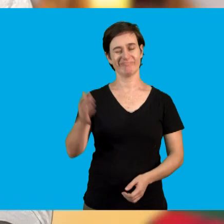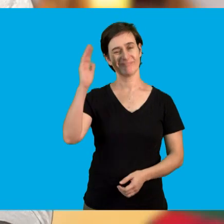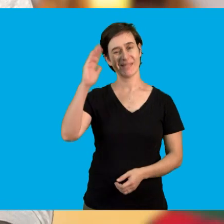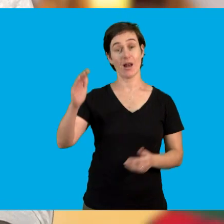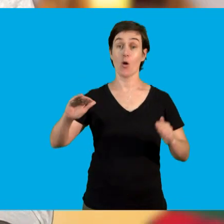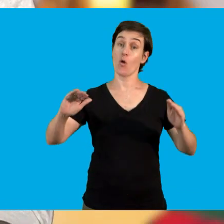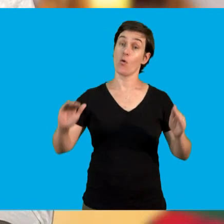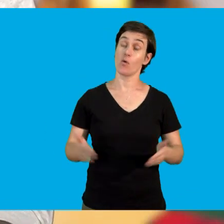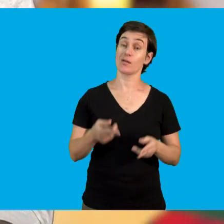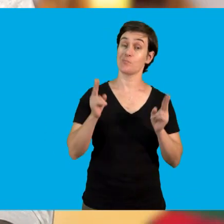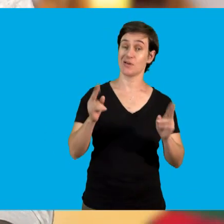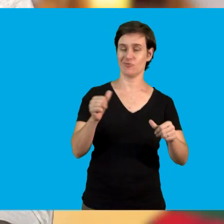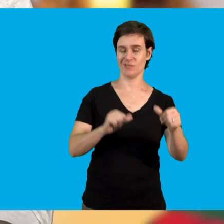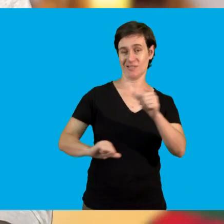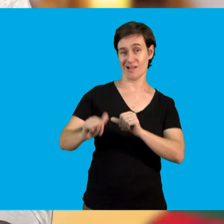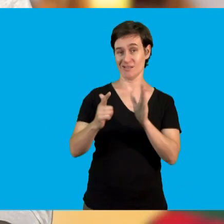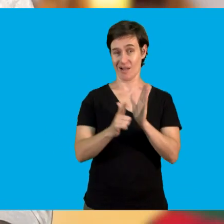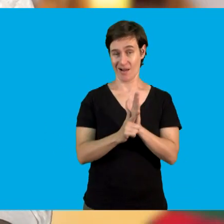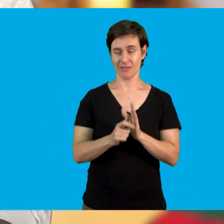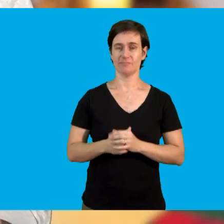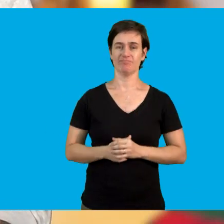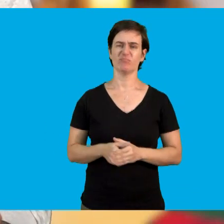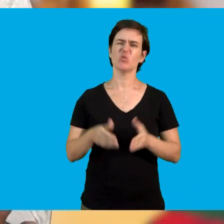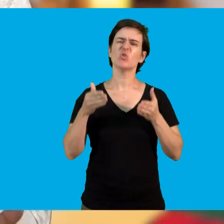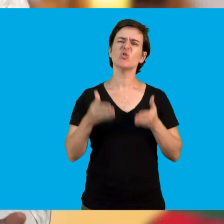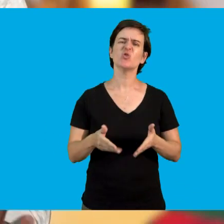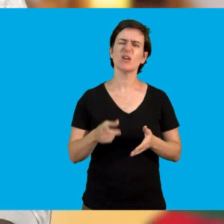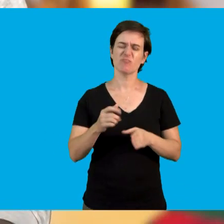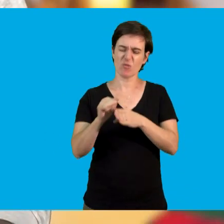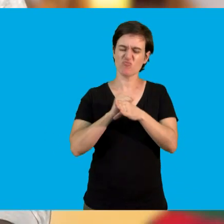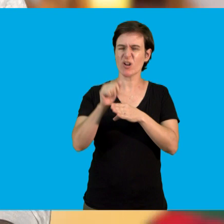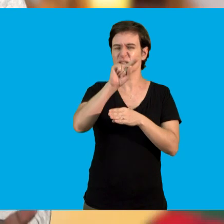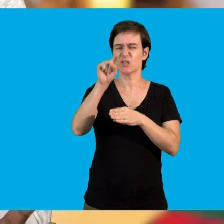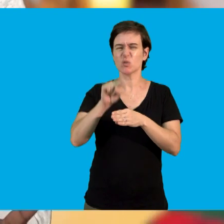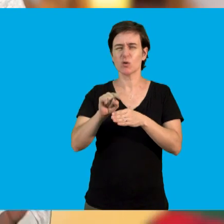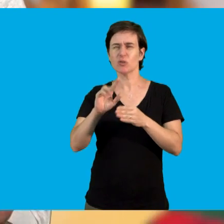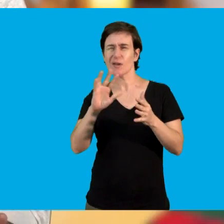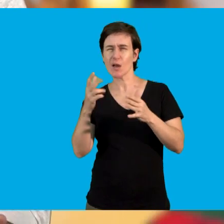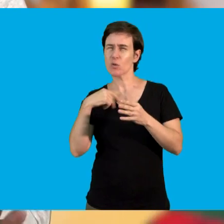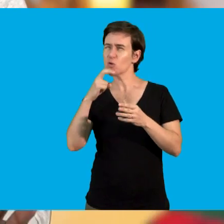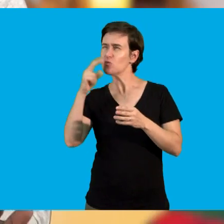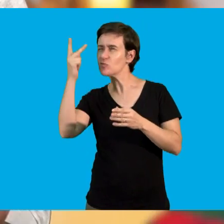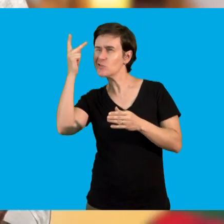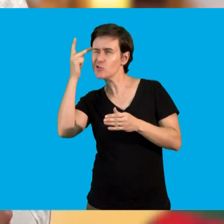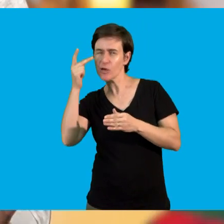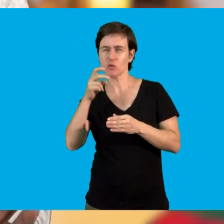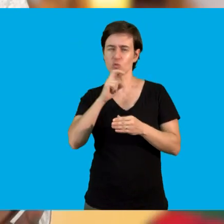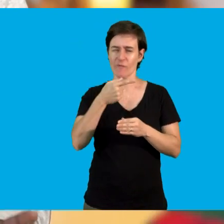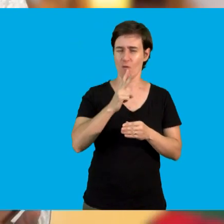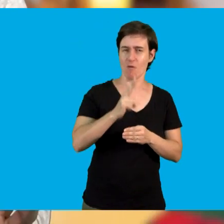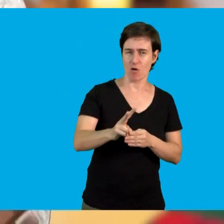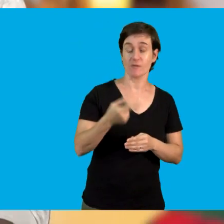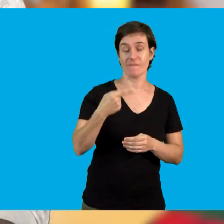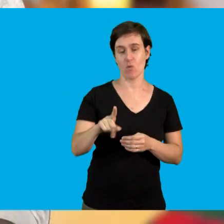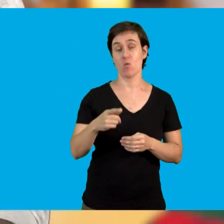Hello learners and welcome to a natural sciences lesson. So today we're going to be dealing with practice questions and application questions that are based on the